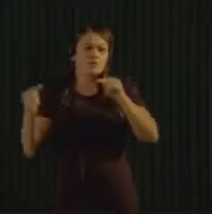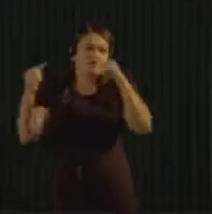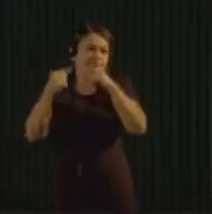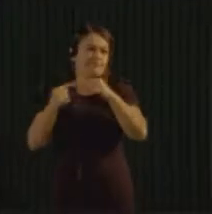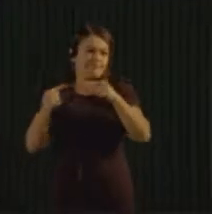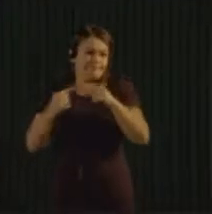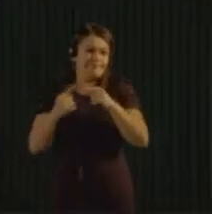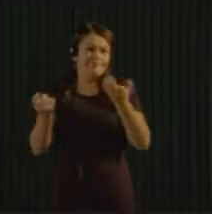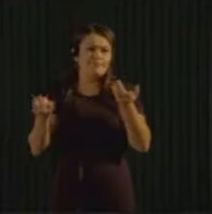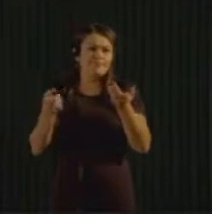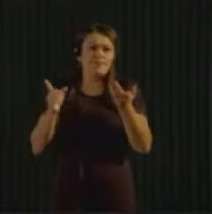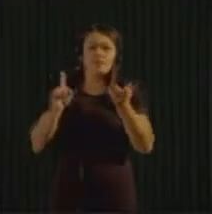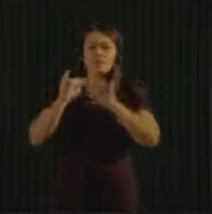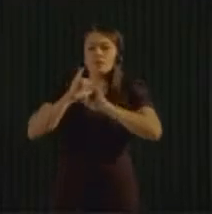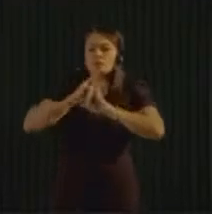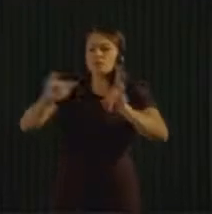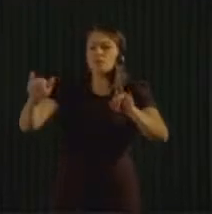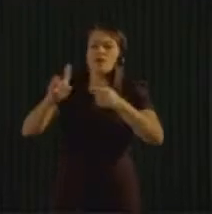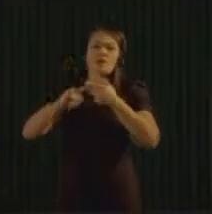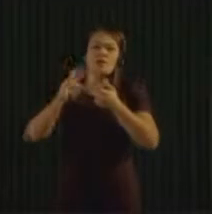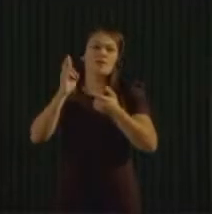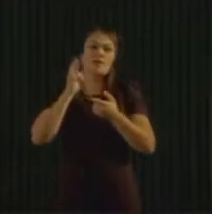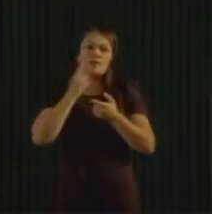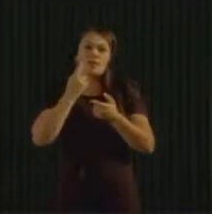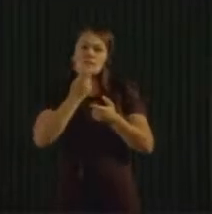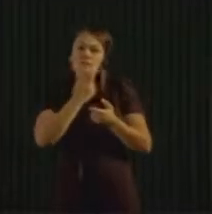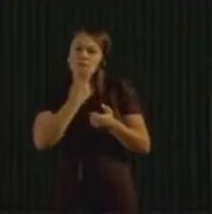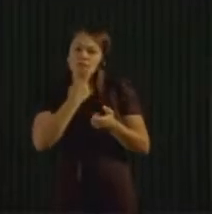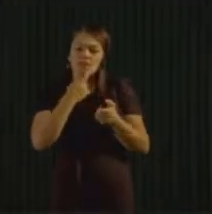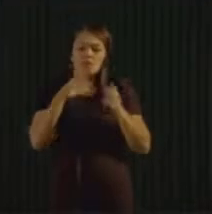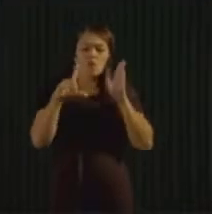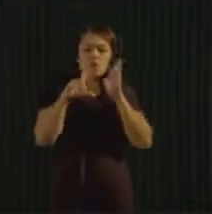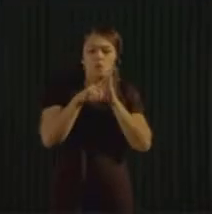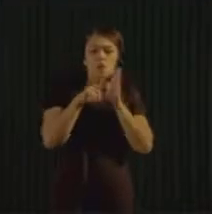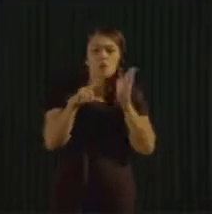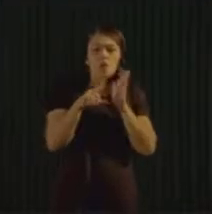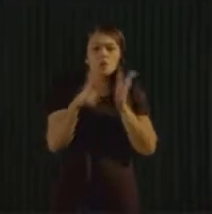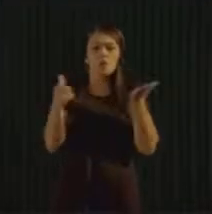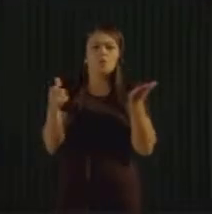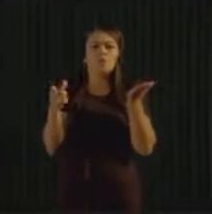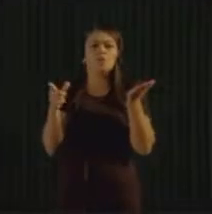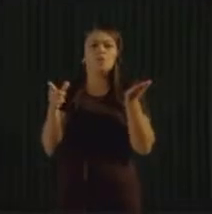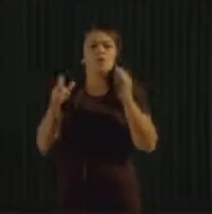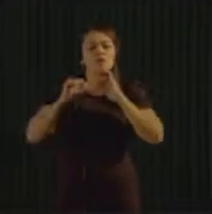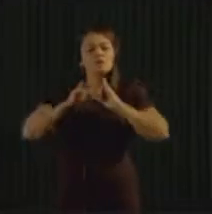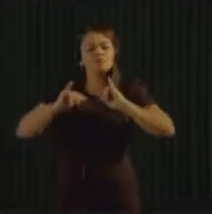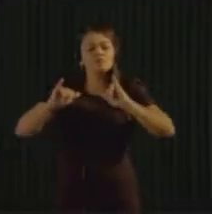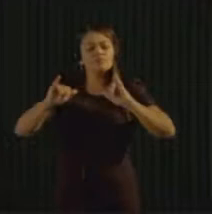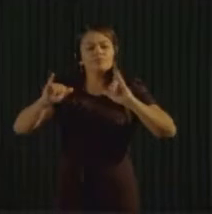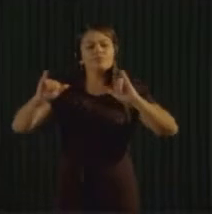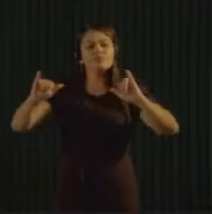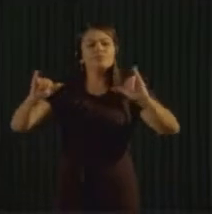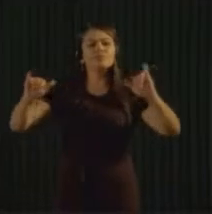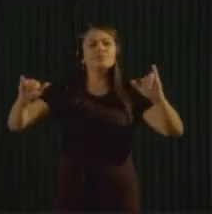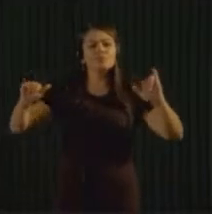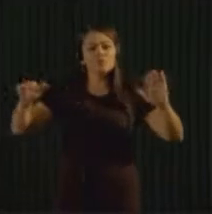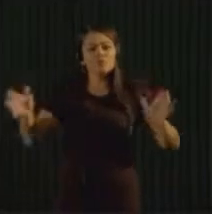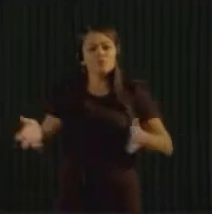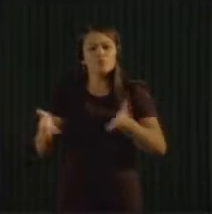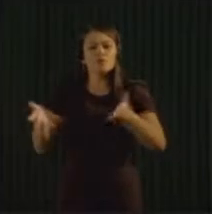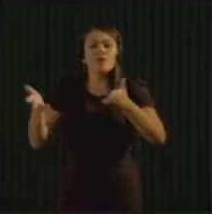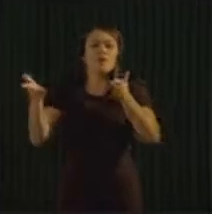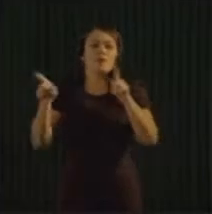shops that we started with, but now we are expanding towards, for example, apparel sectors or like co-working or office sectors and so